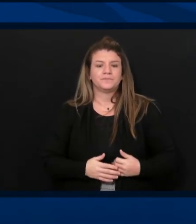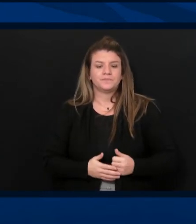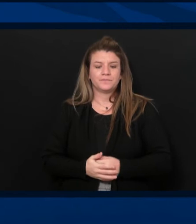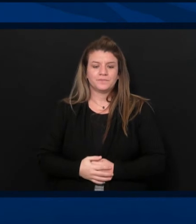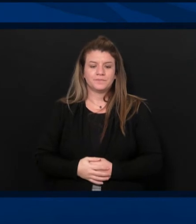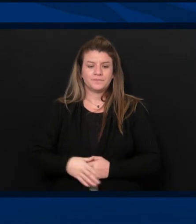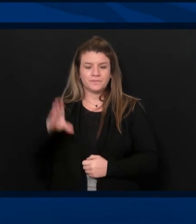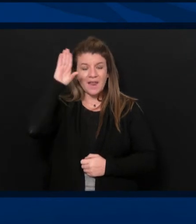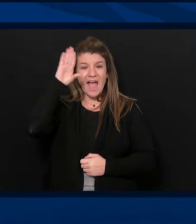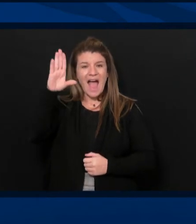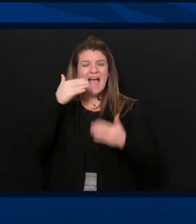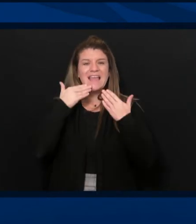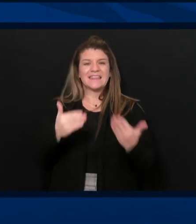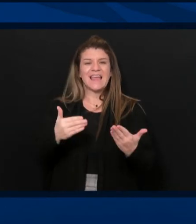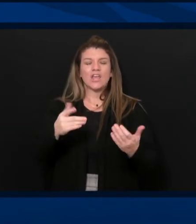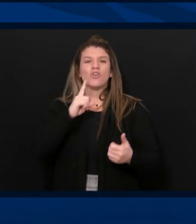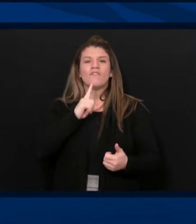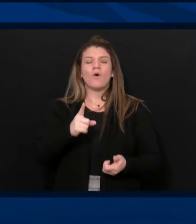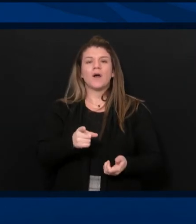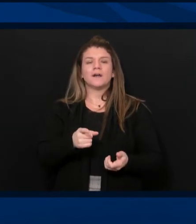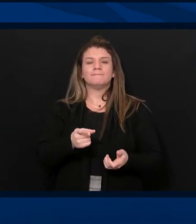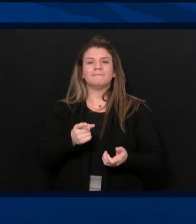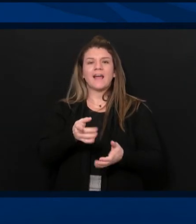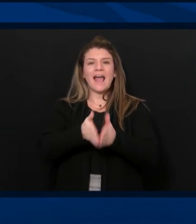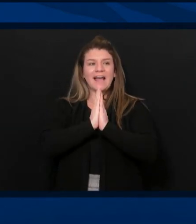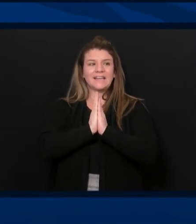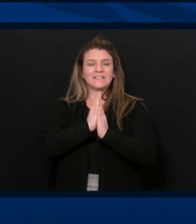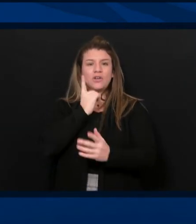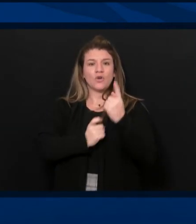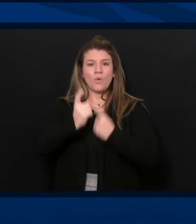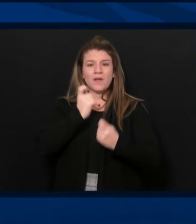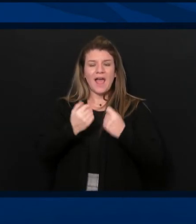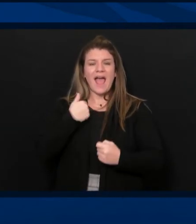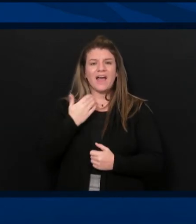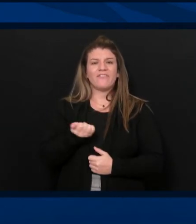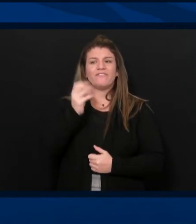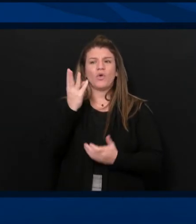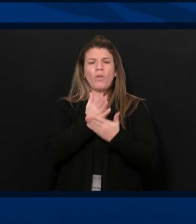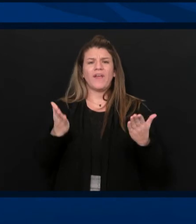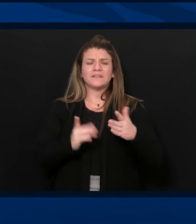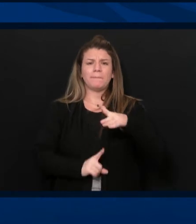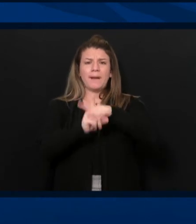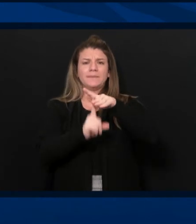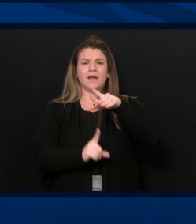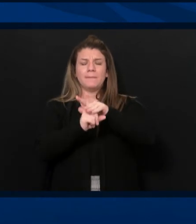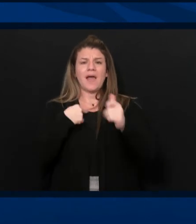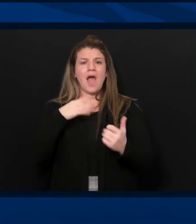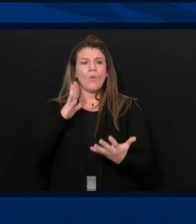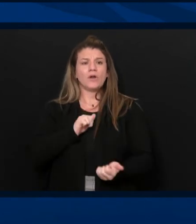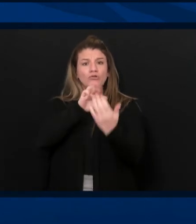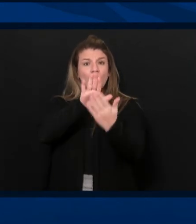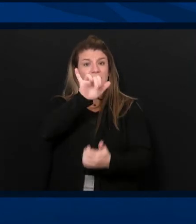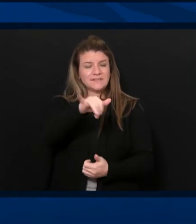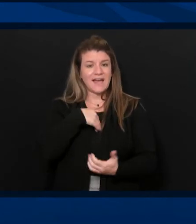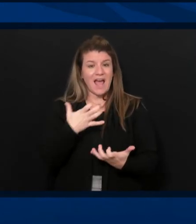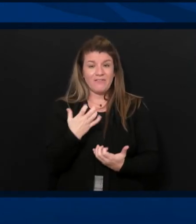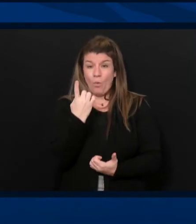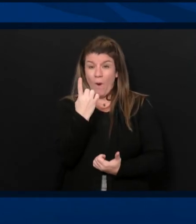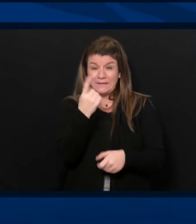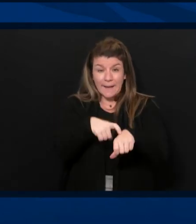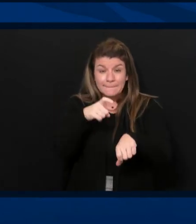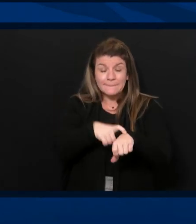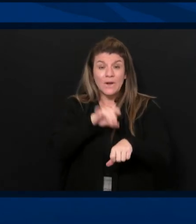Hi, thanks for taking the questions. Because we've been gone a couple of days, a couple of things have cropped up, and I want to try to address them. I know we only get one shot, so here it is.